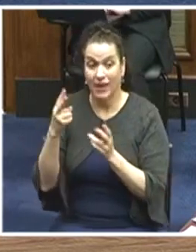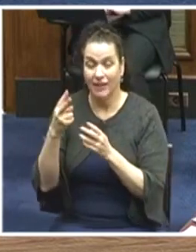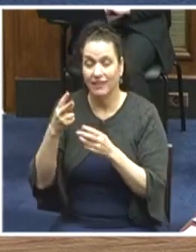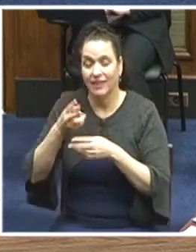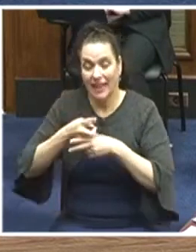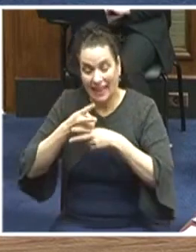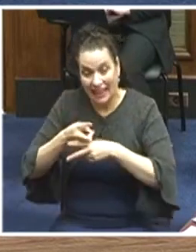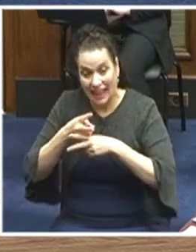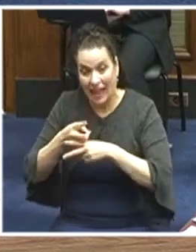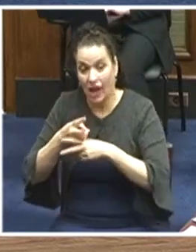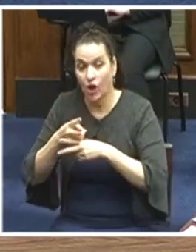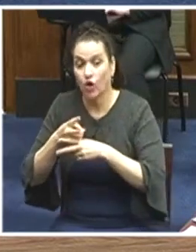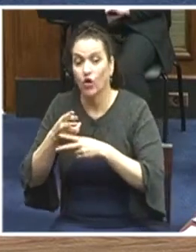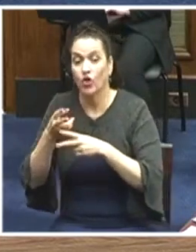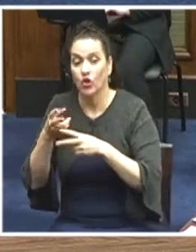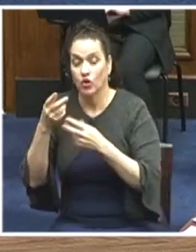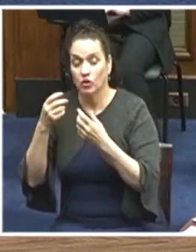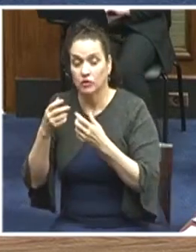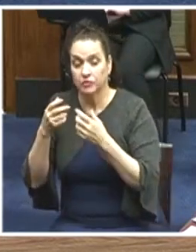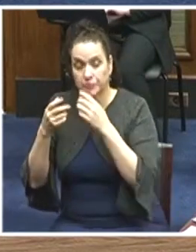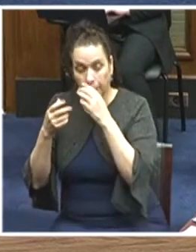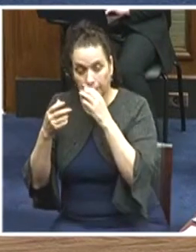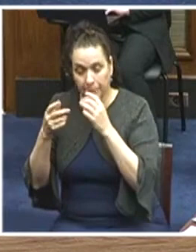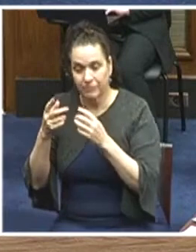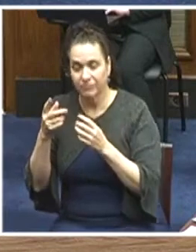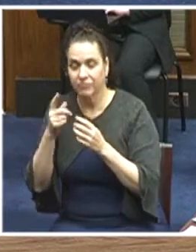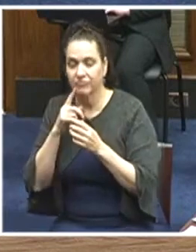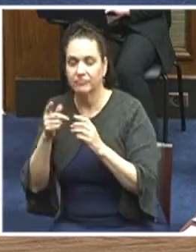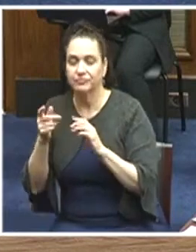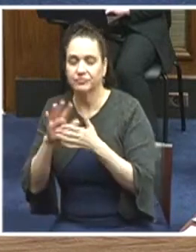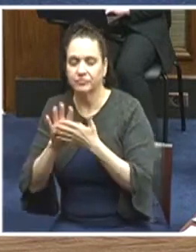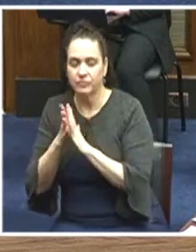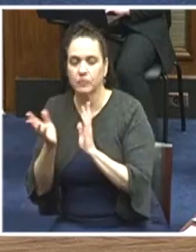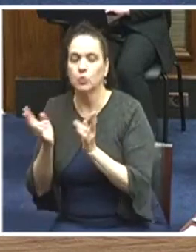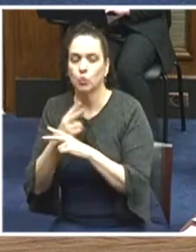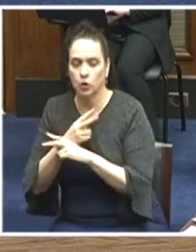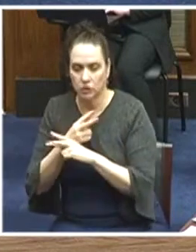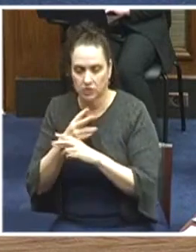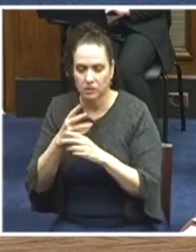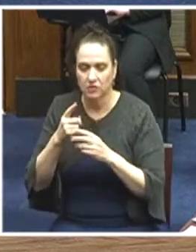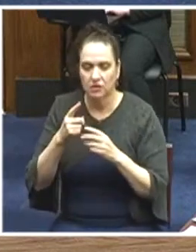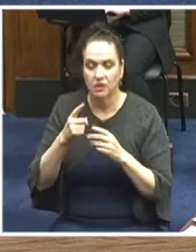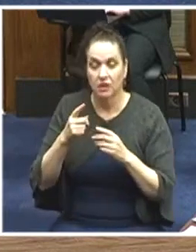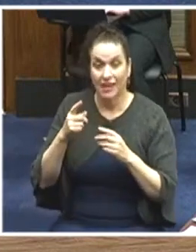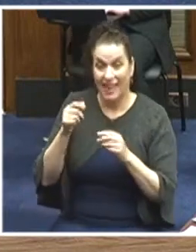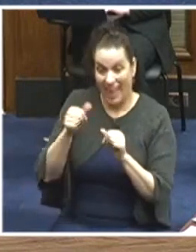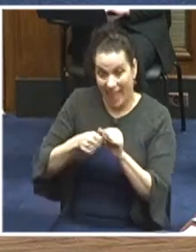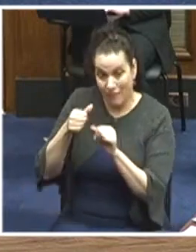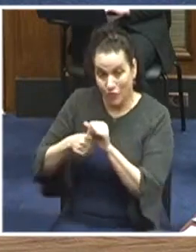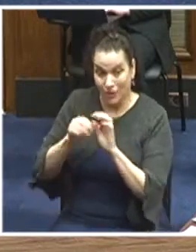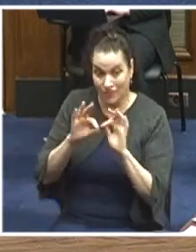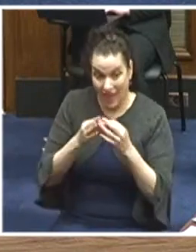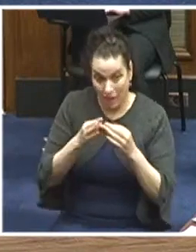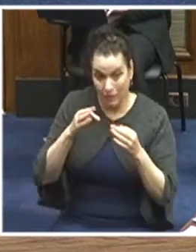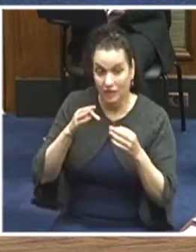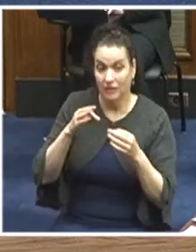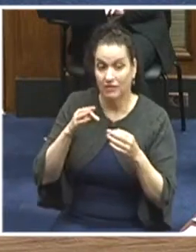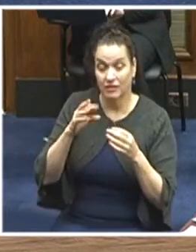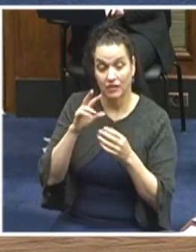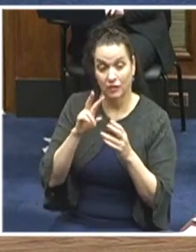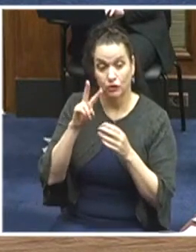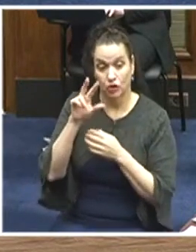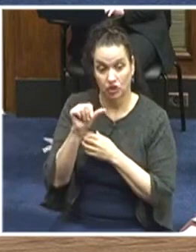response, because Obamacare for some reason permits this, every insurer in Northern Virginia with a family plan, including the one we had,